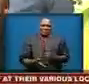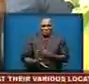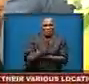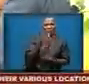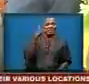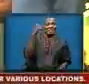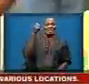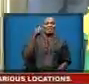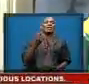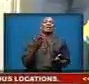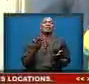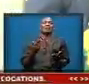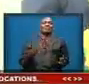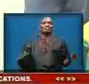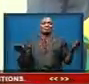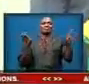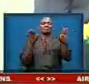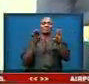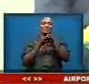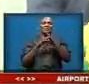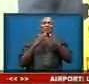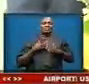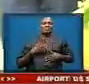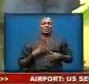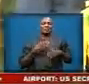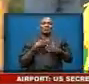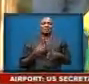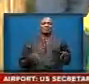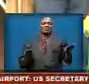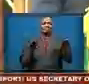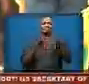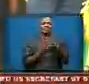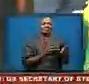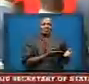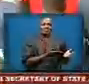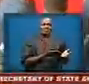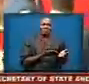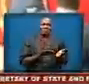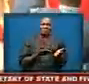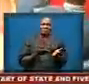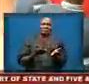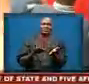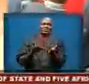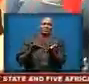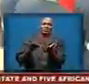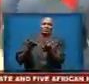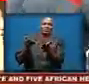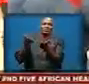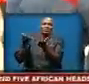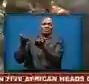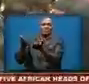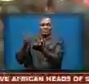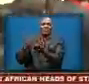10 a.m., the casket of the late President was ready for the Independence Square, where the final funeral service was to be